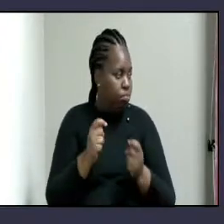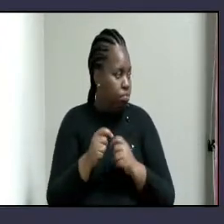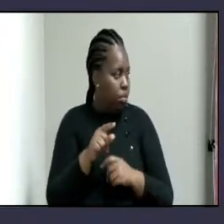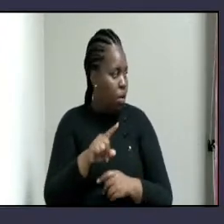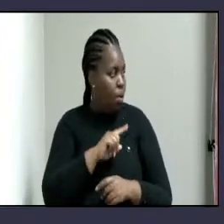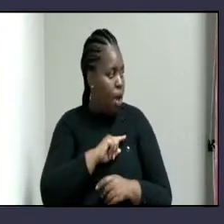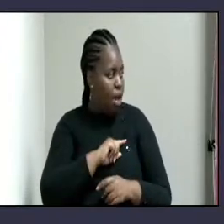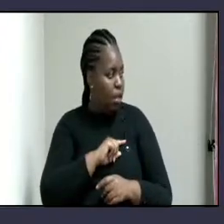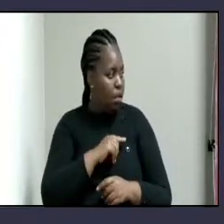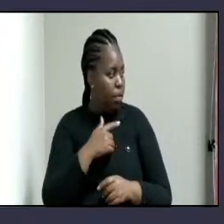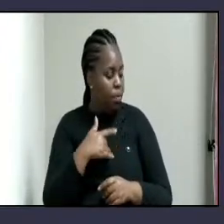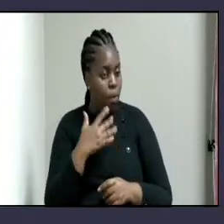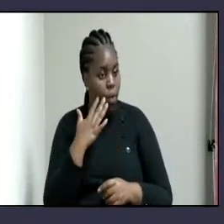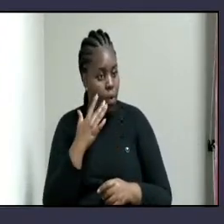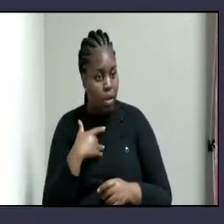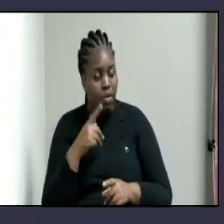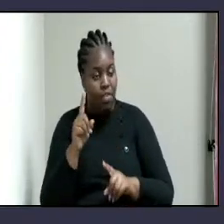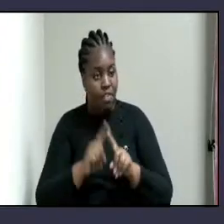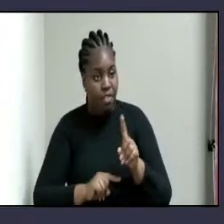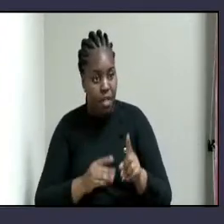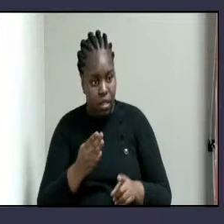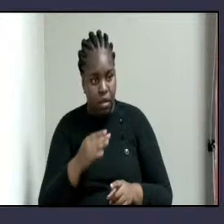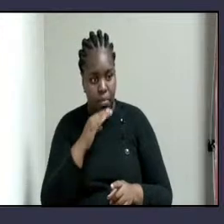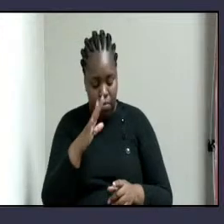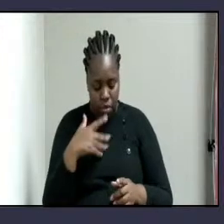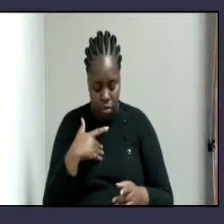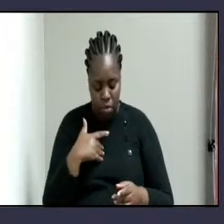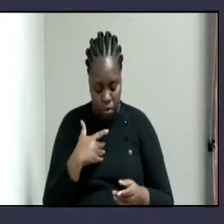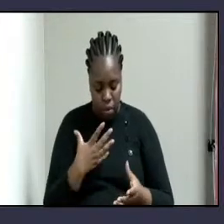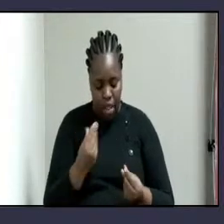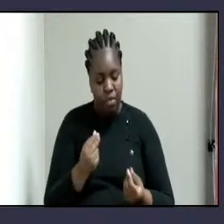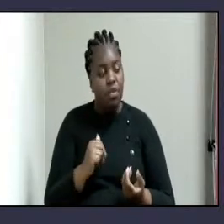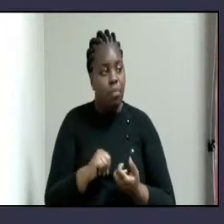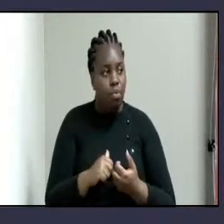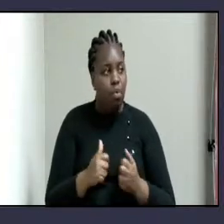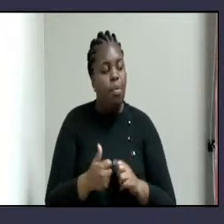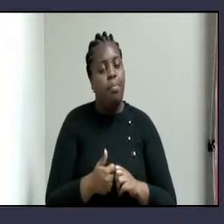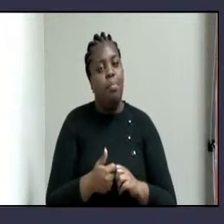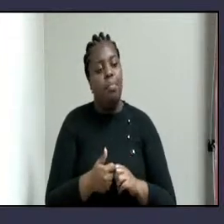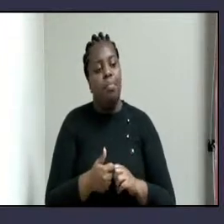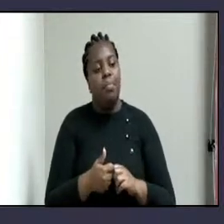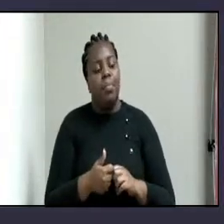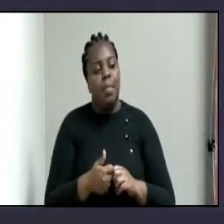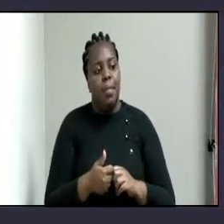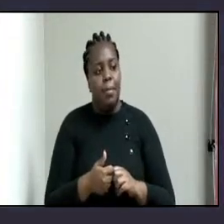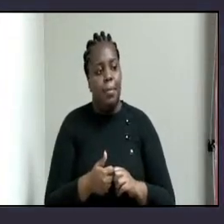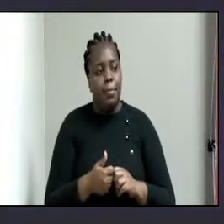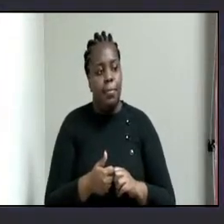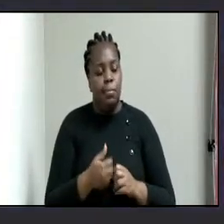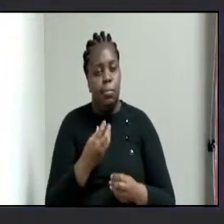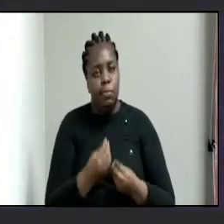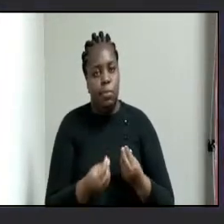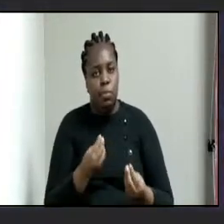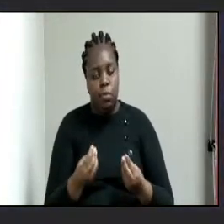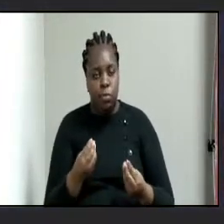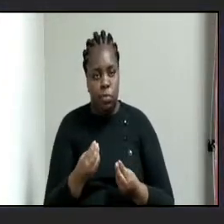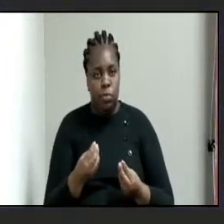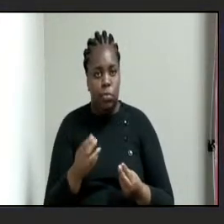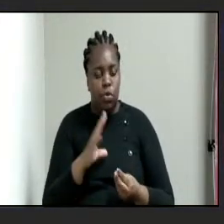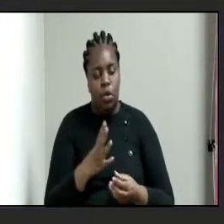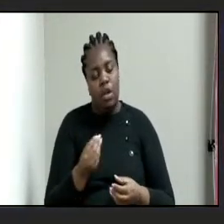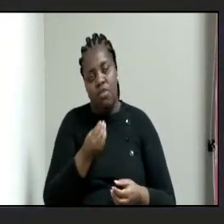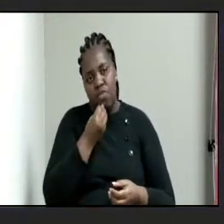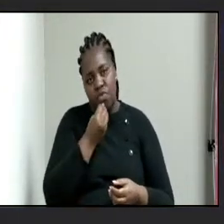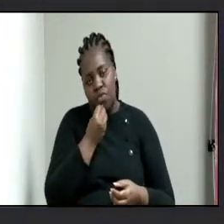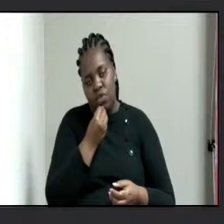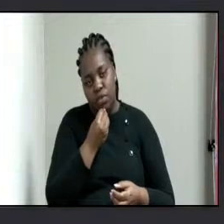Because then once we fail in that equation, then of course we'll end up with a situation whereby quite a lot of children then malnutrition because of the